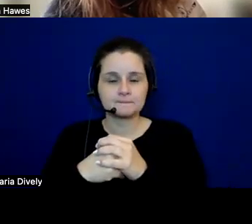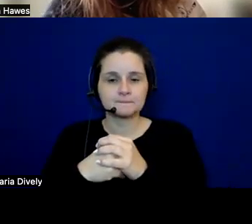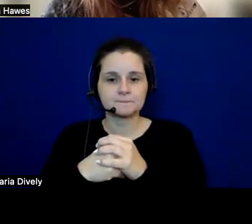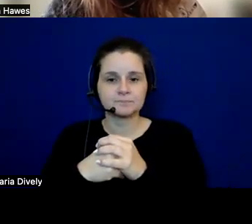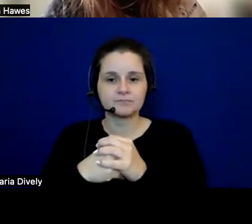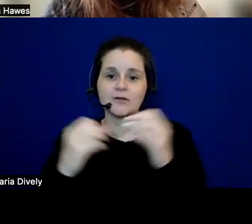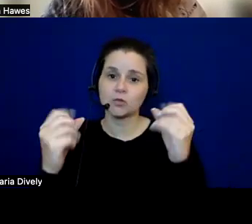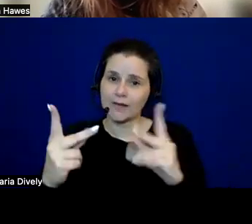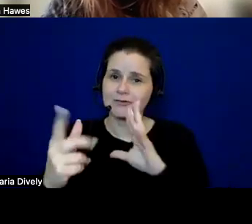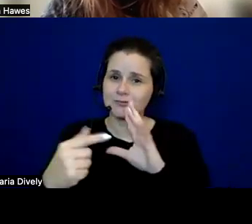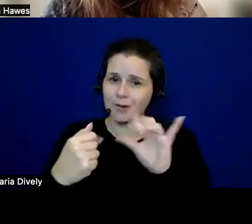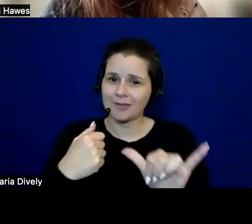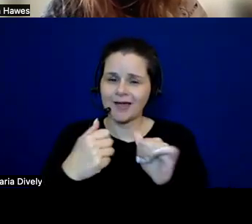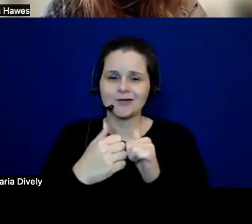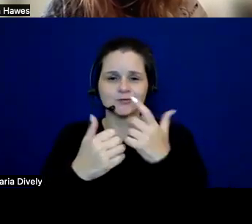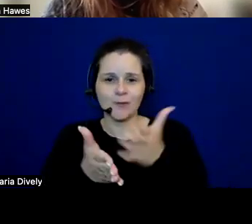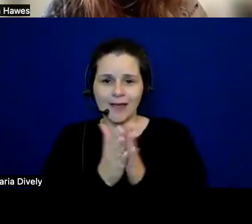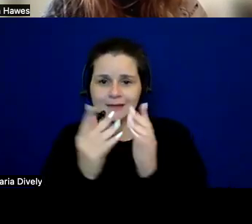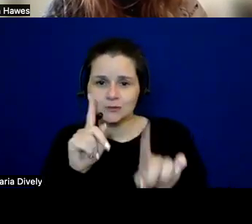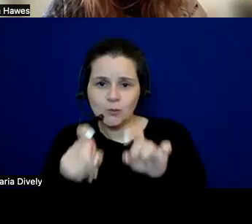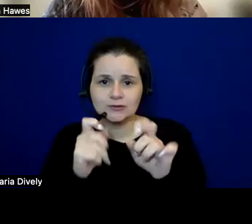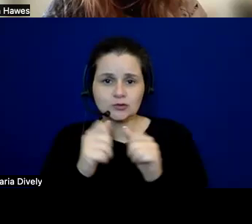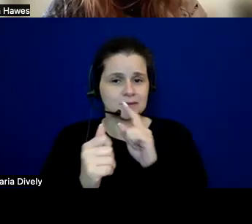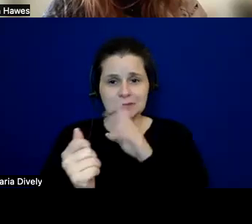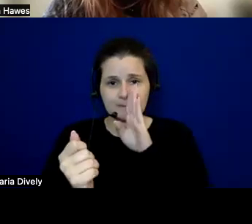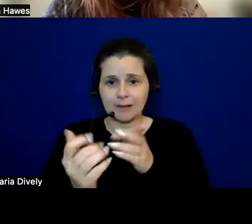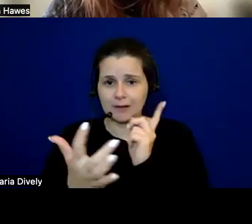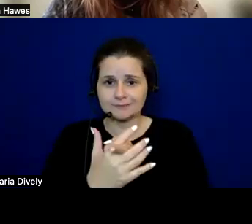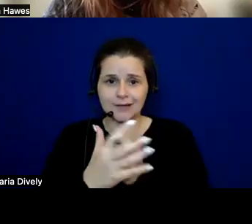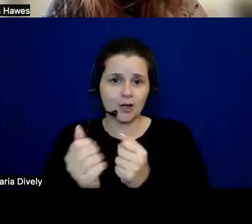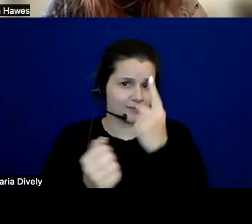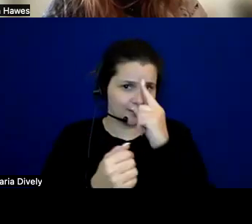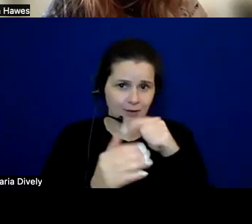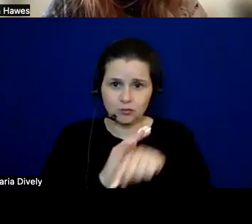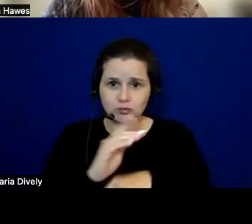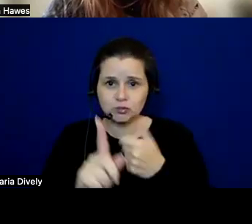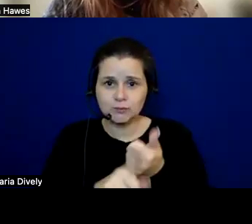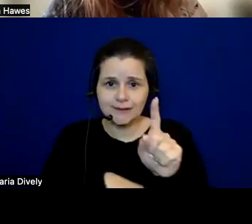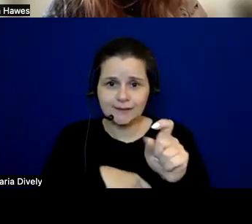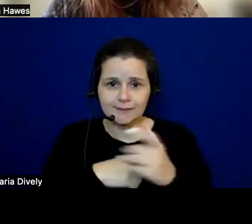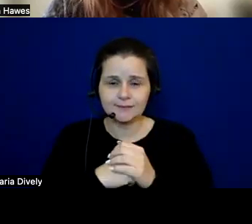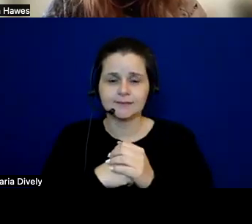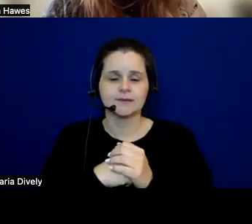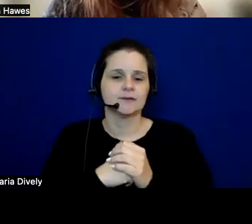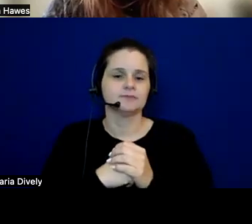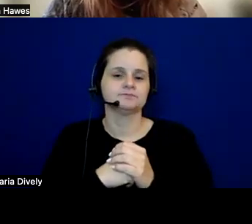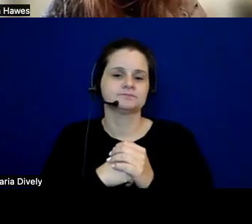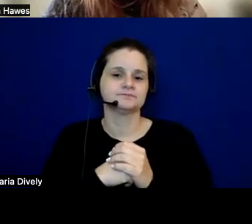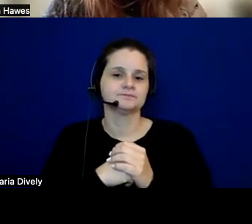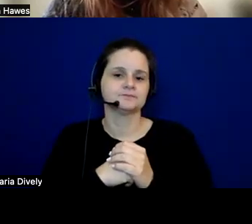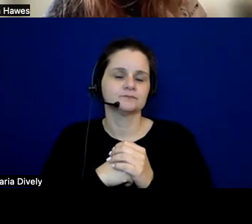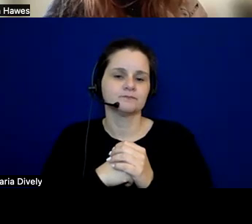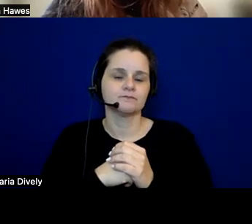it's okay to talk about it and to ask questions and be really blunt about it. Are you thinking about suicide? And then there was